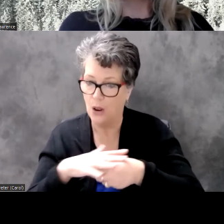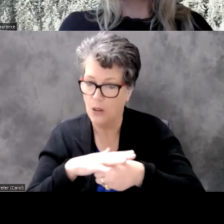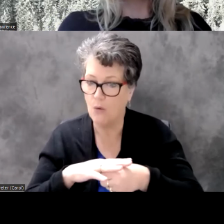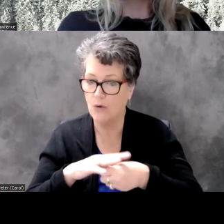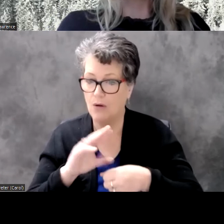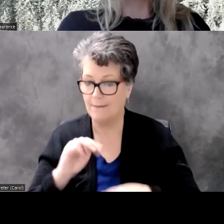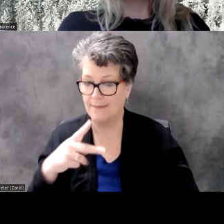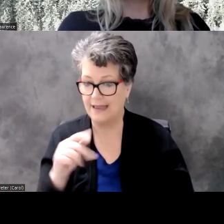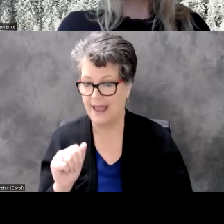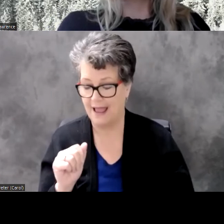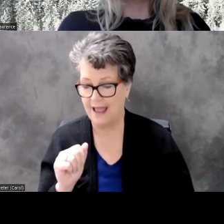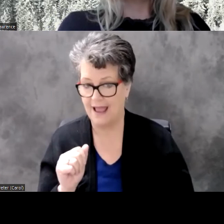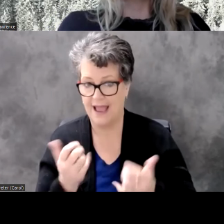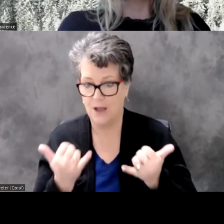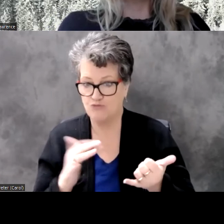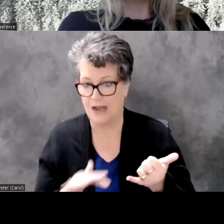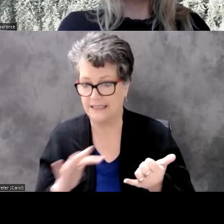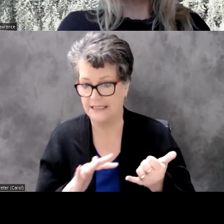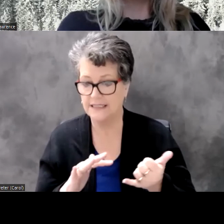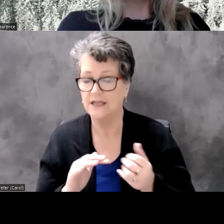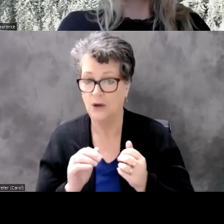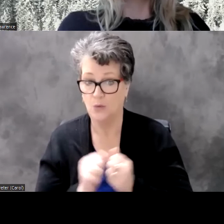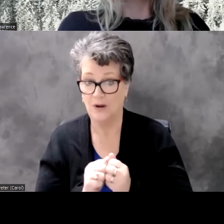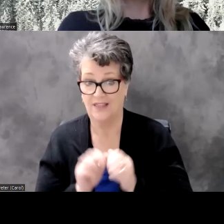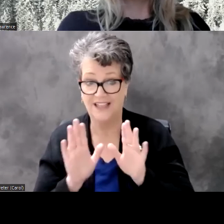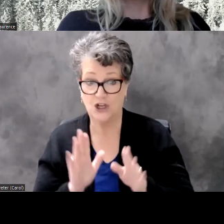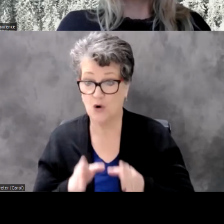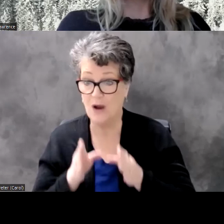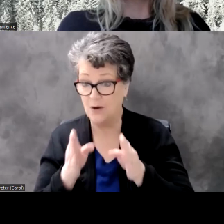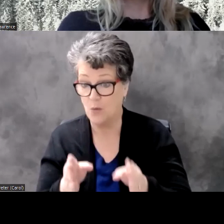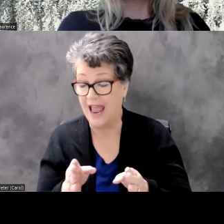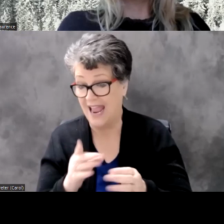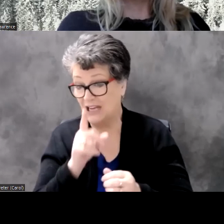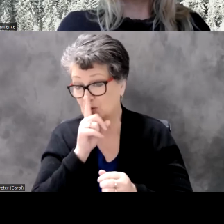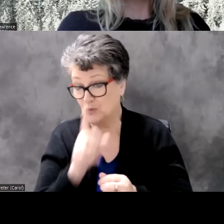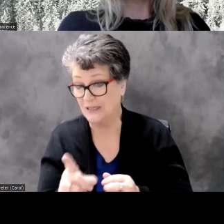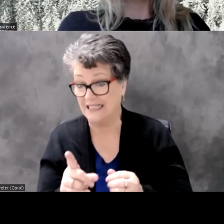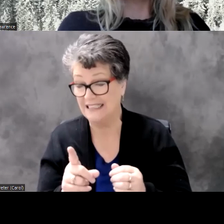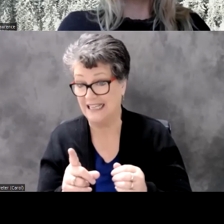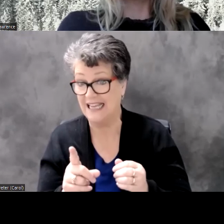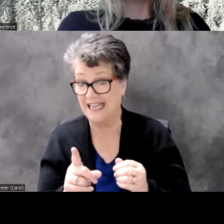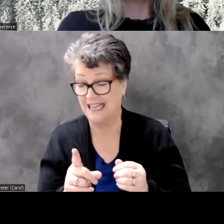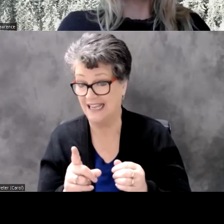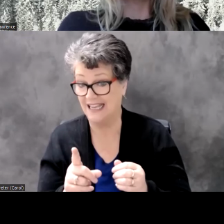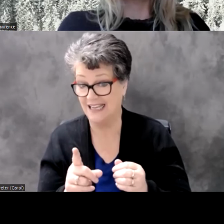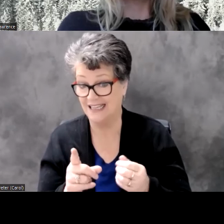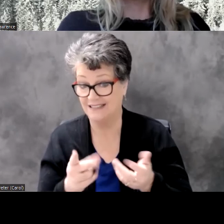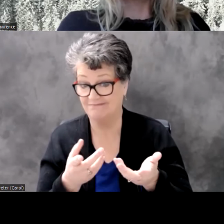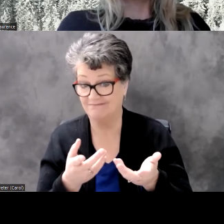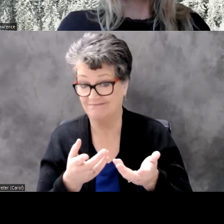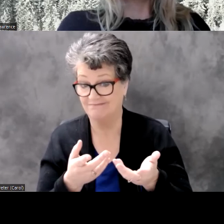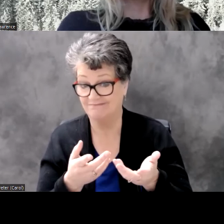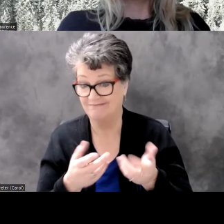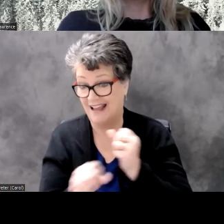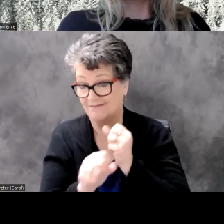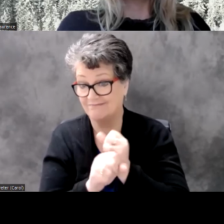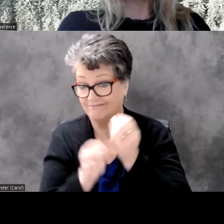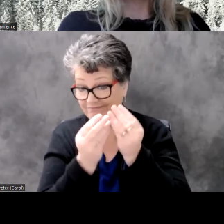for aging presence. It's a great way to get your cause out on a bigger level with low expense.